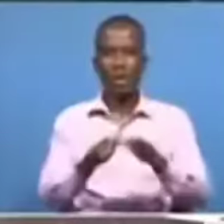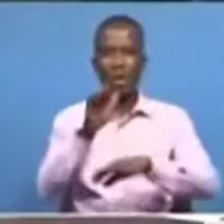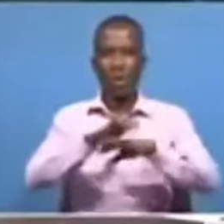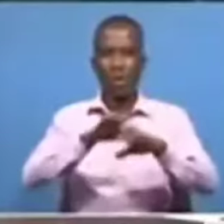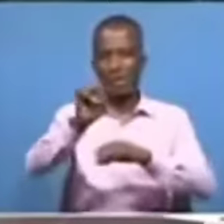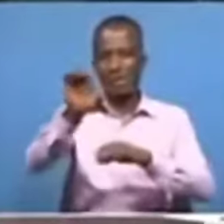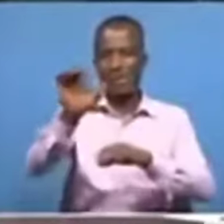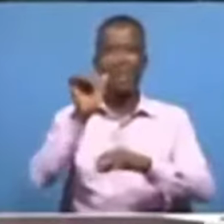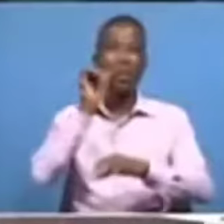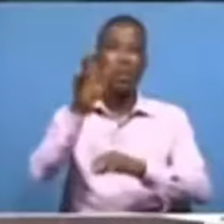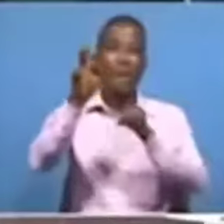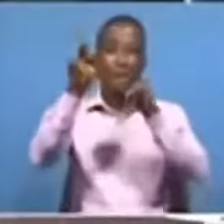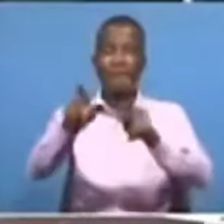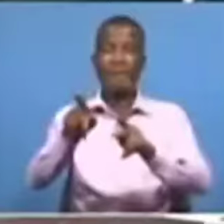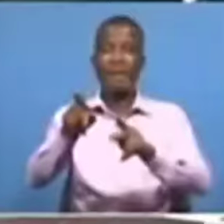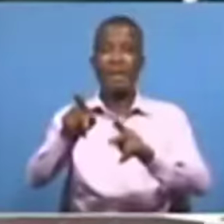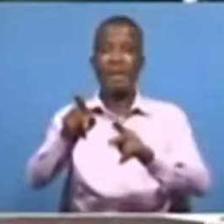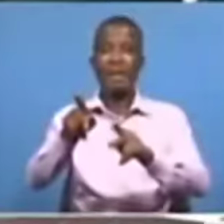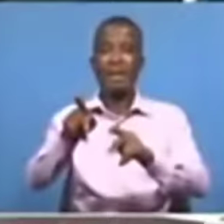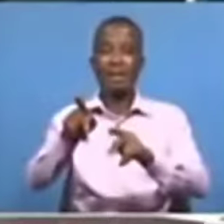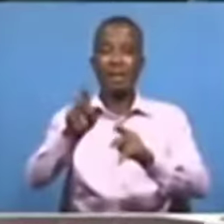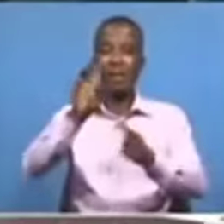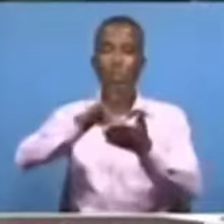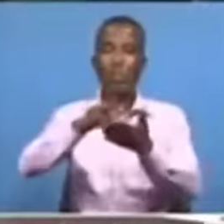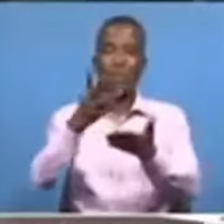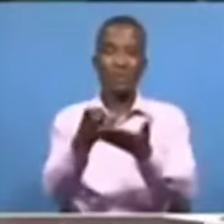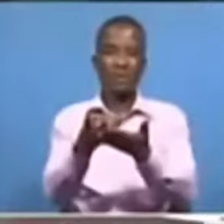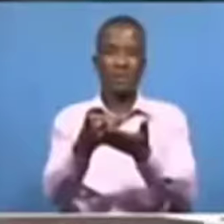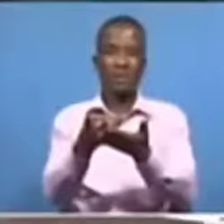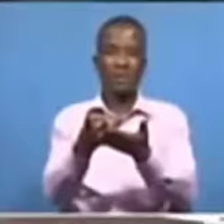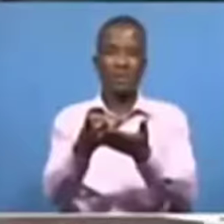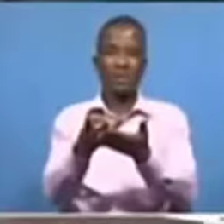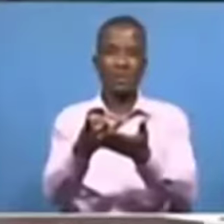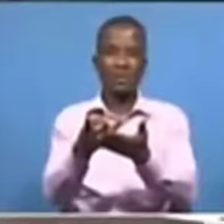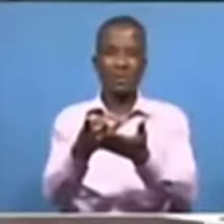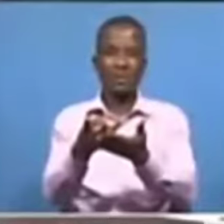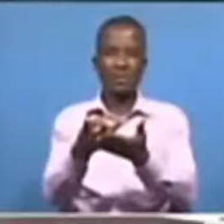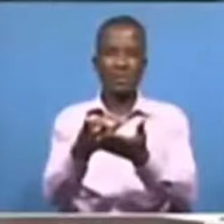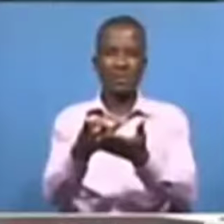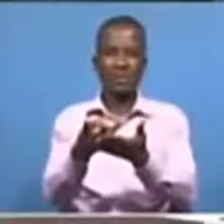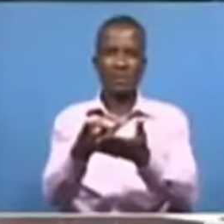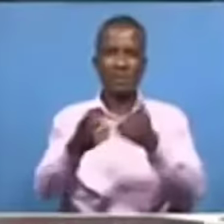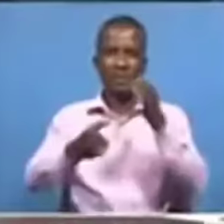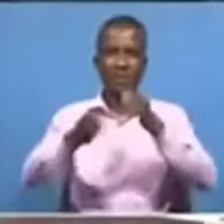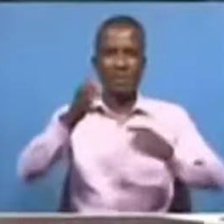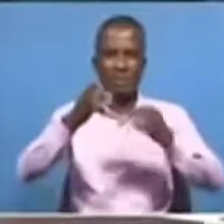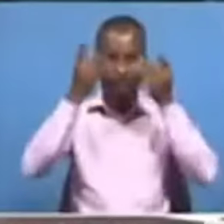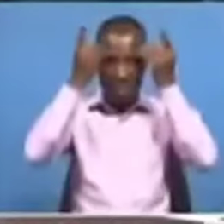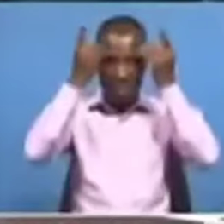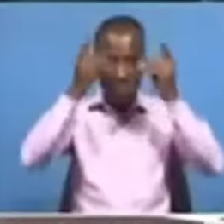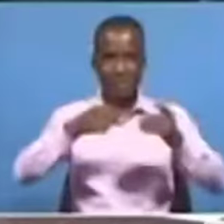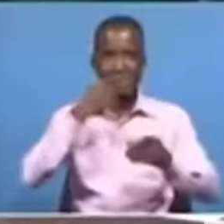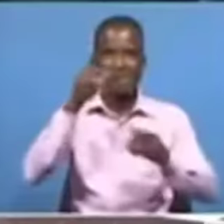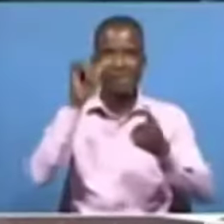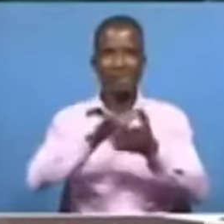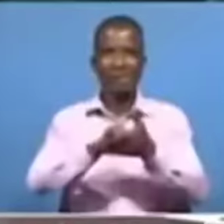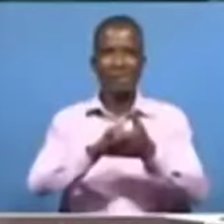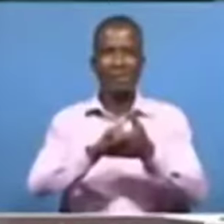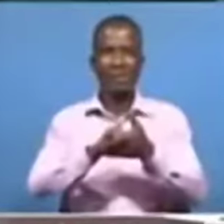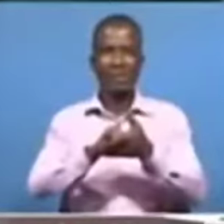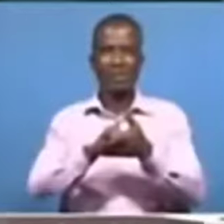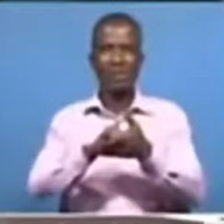first respondent, the EC, as an adverse witness. And so you would recall that in the court's decision, the court stated that in